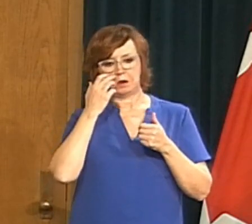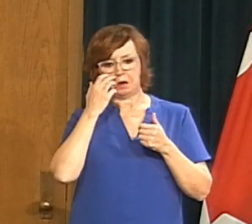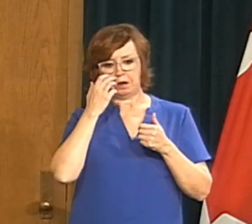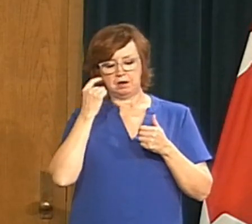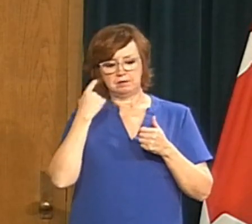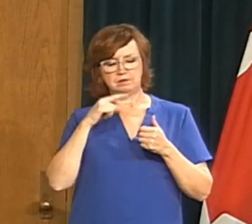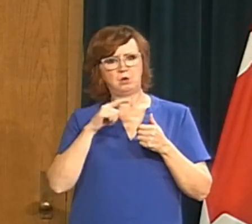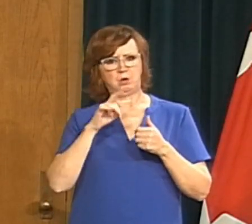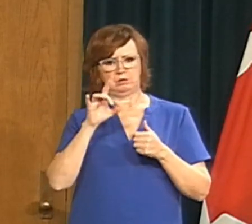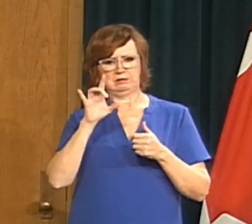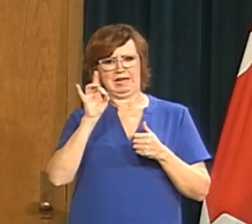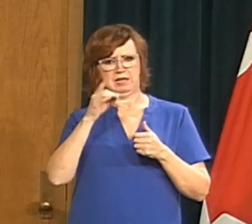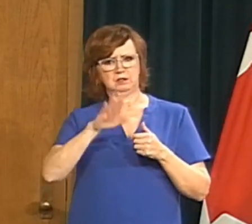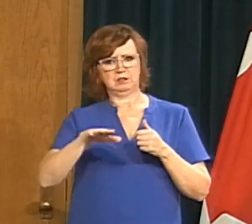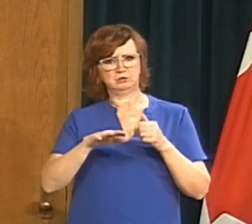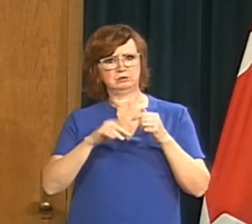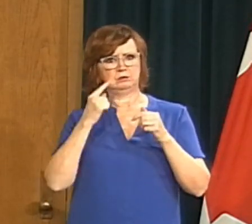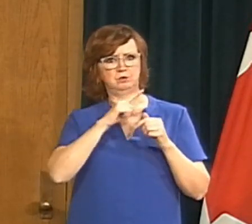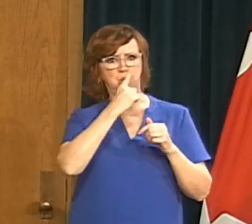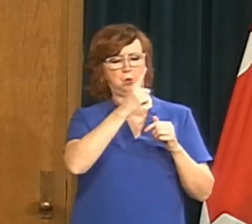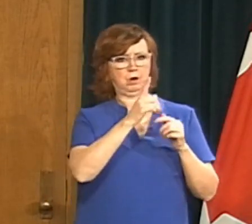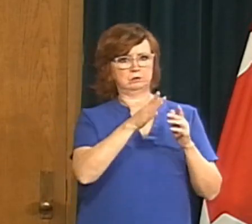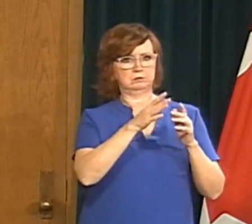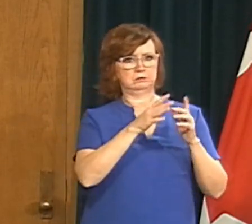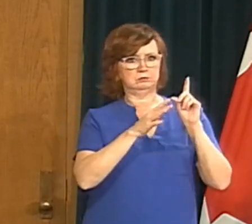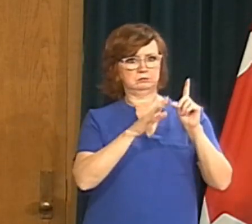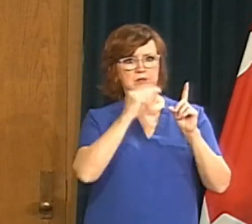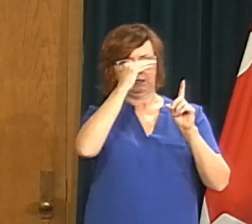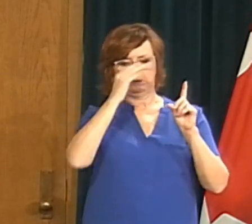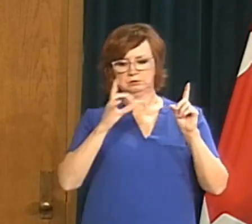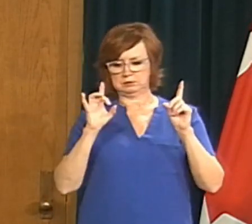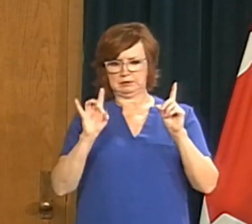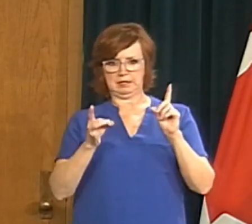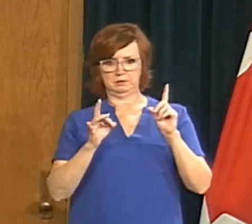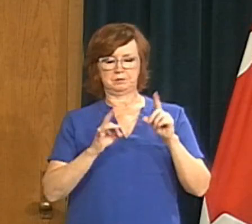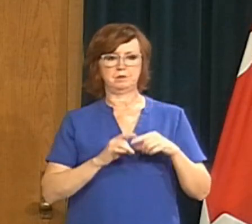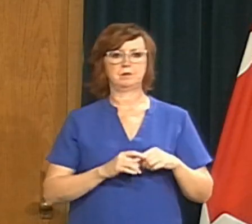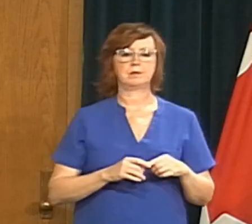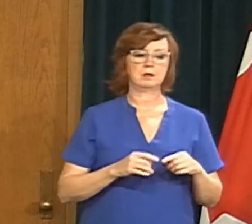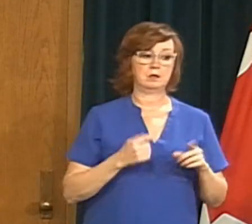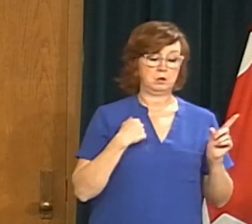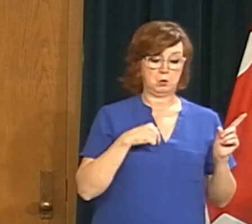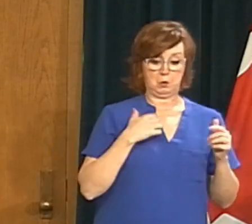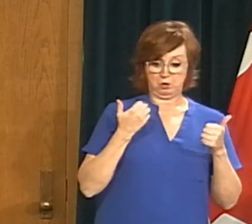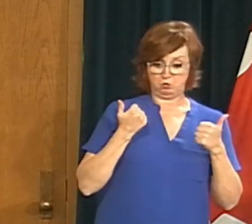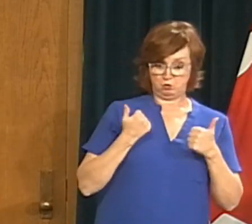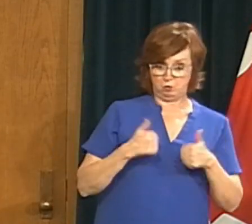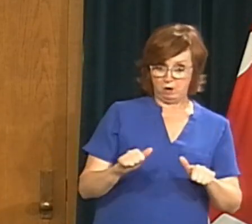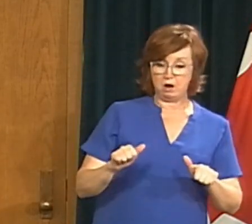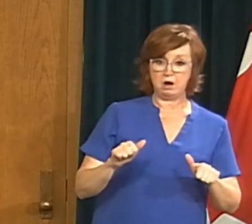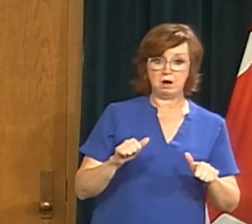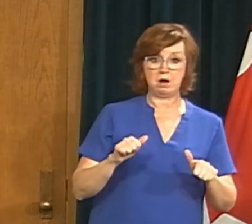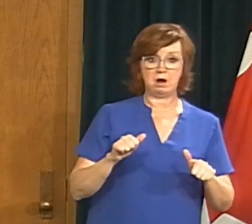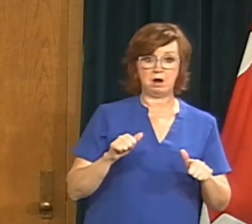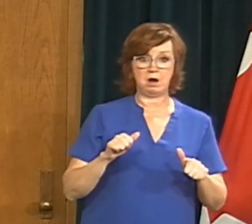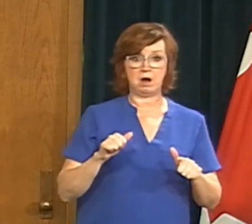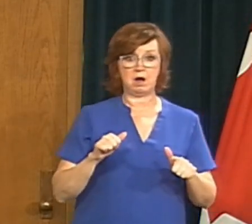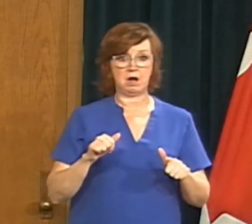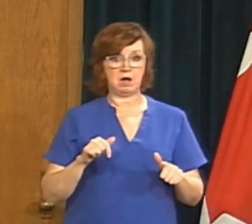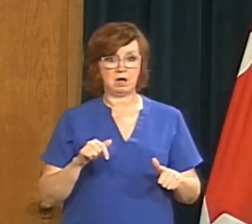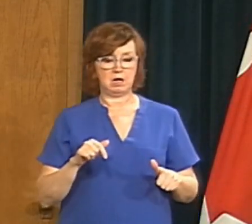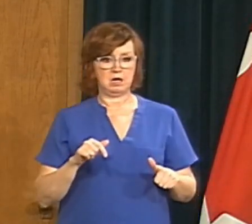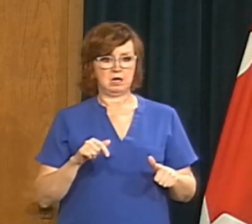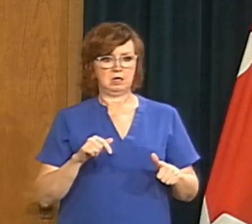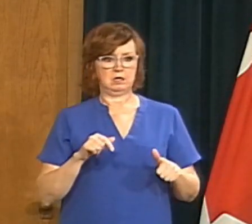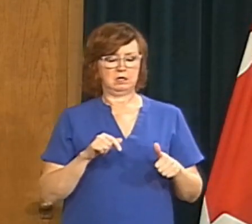Yeah, no, well, what we are trying to do is to free up capacity for those that may be looking at getting back to work in